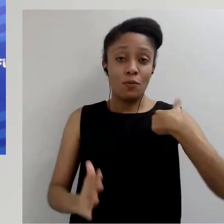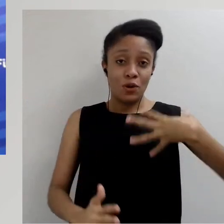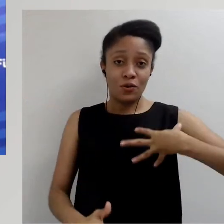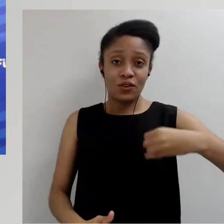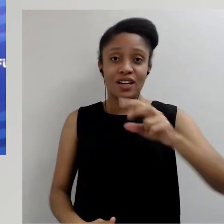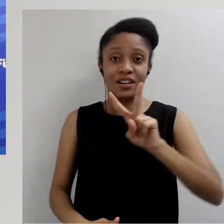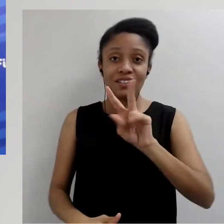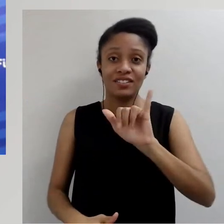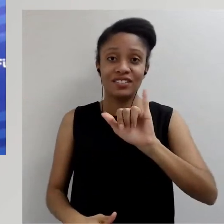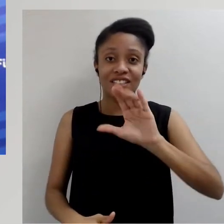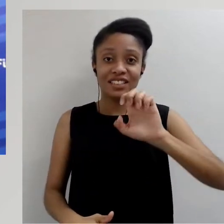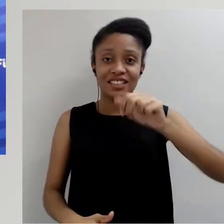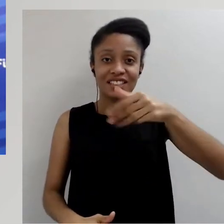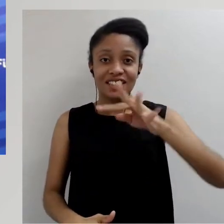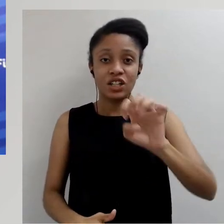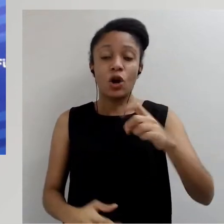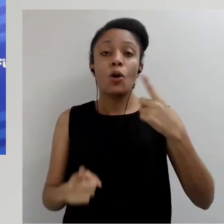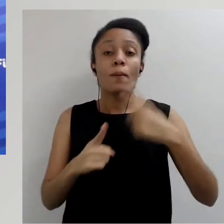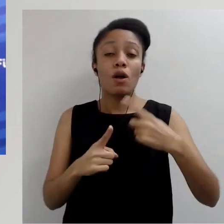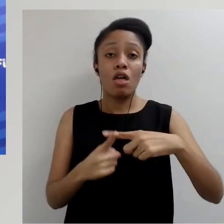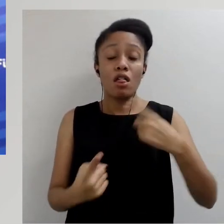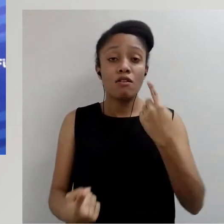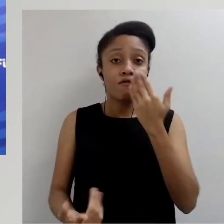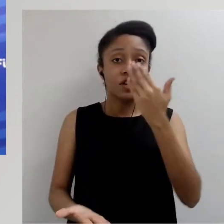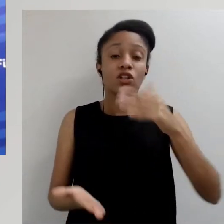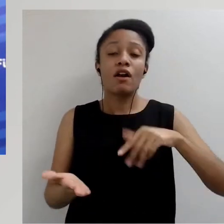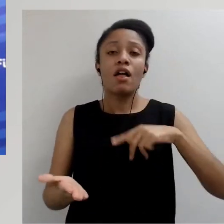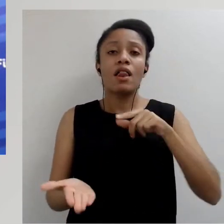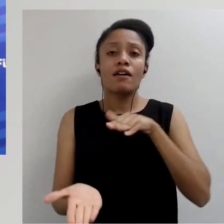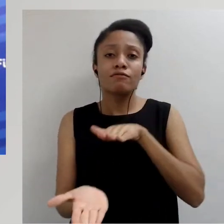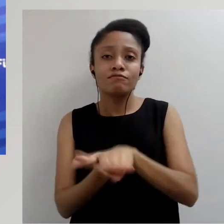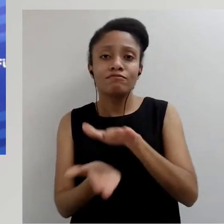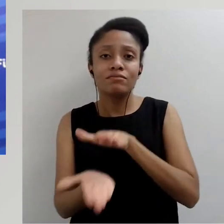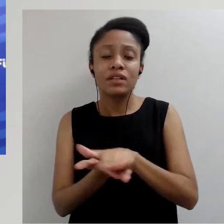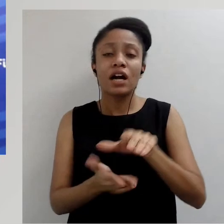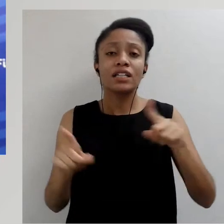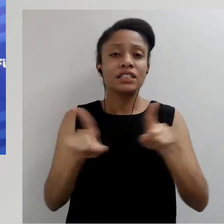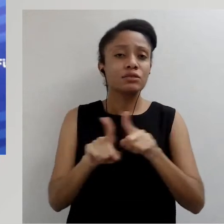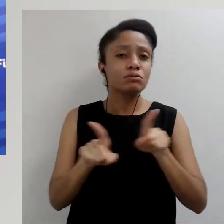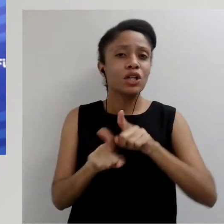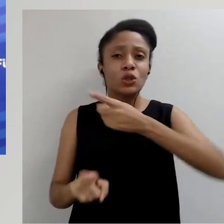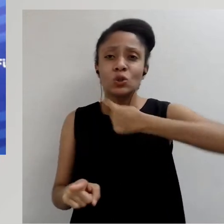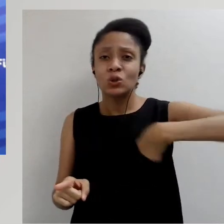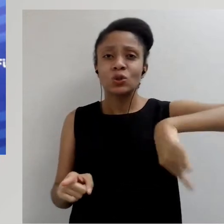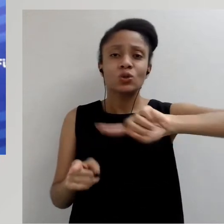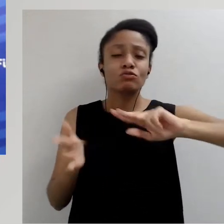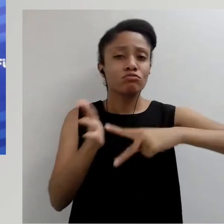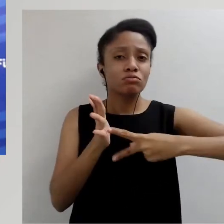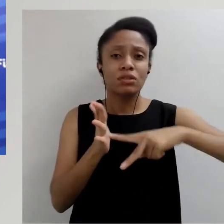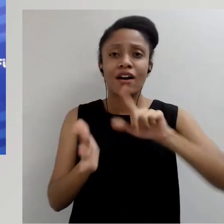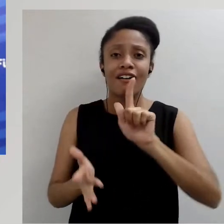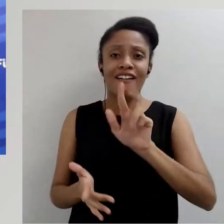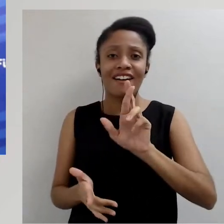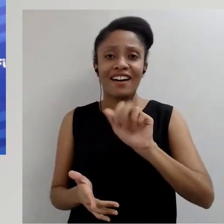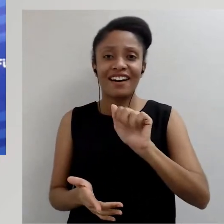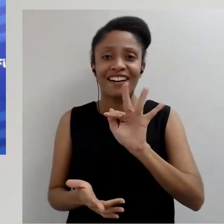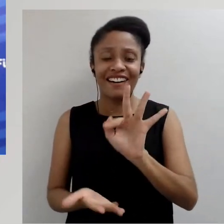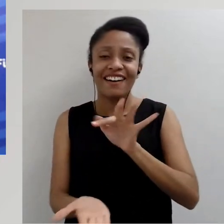Vicente, that it's running the company with my companions and all